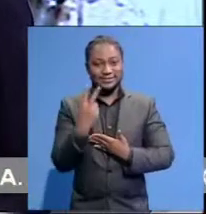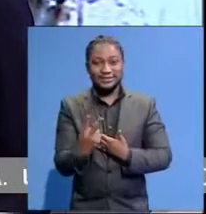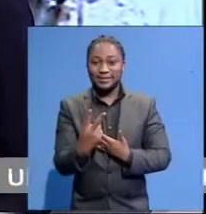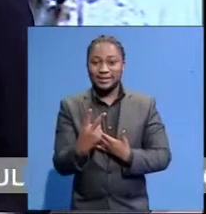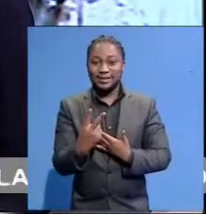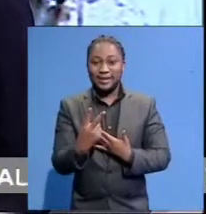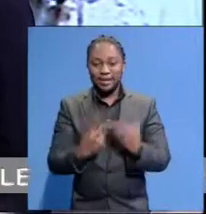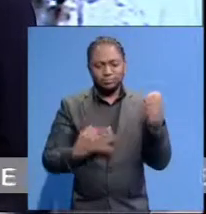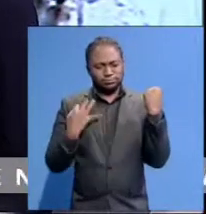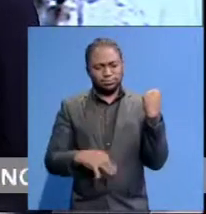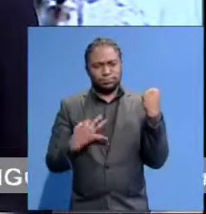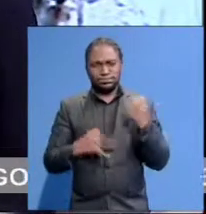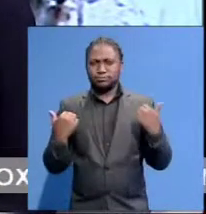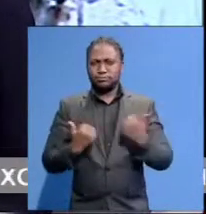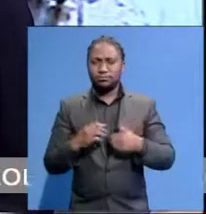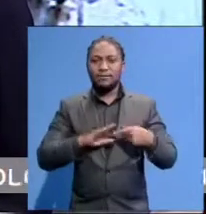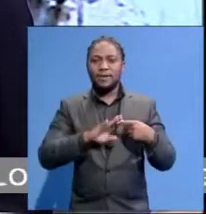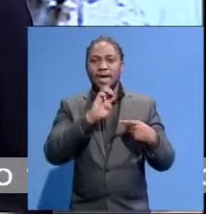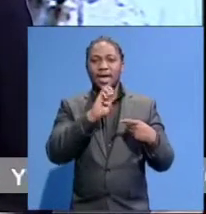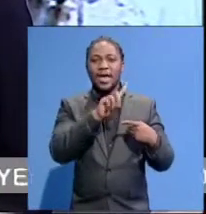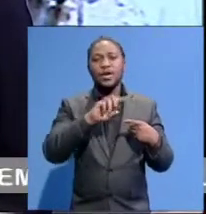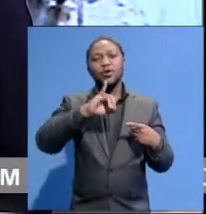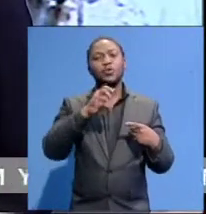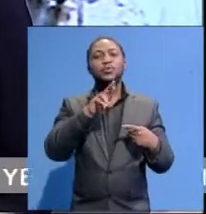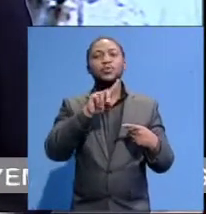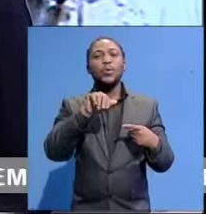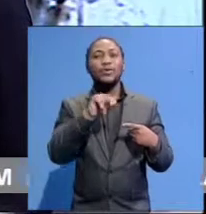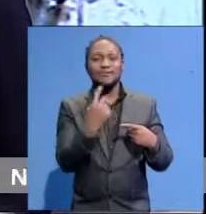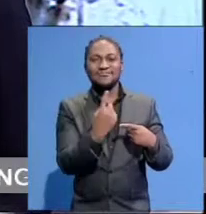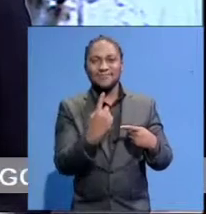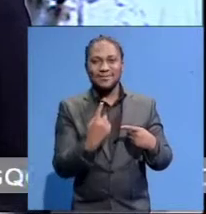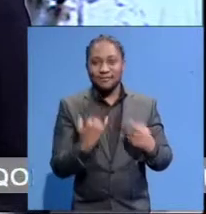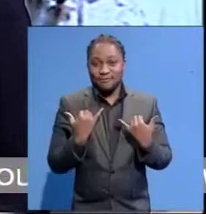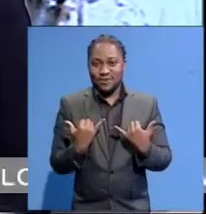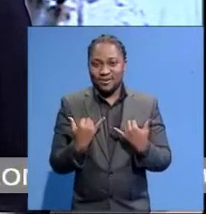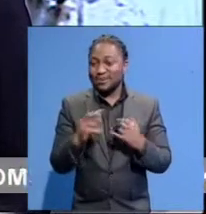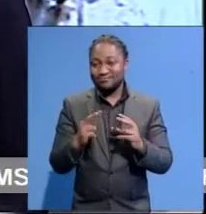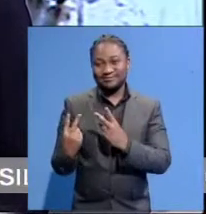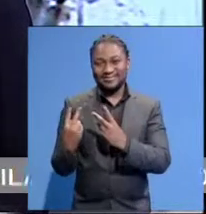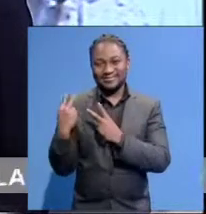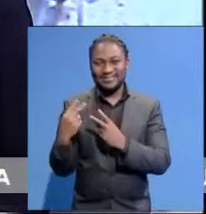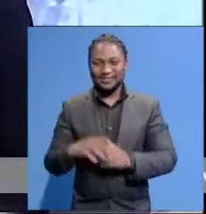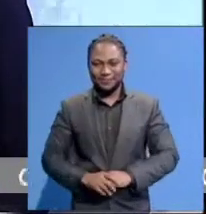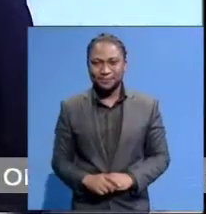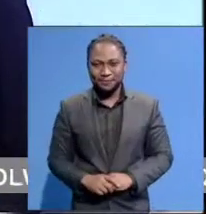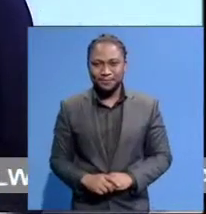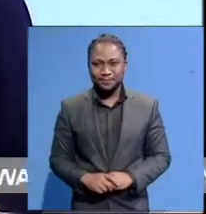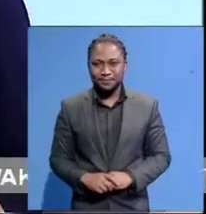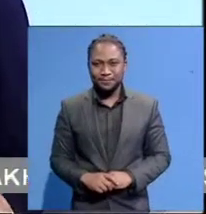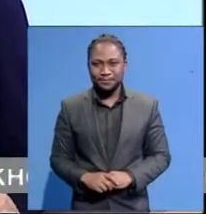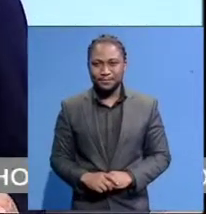over the last week. Ed Jordan being one of those musicians. And here's a sneak preview of what's just been released.